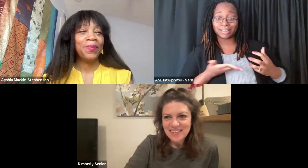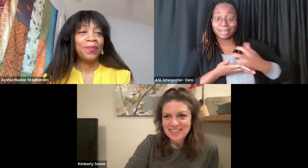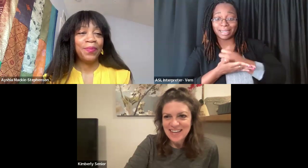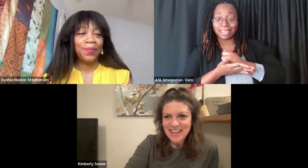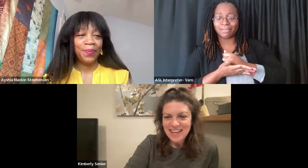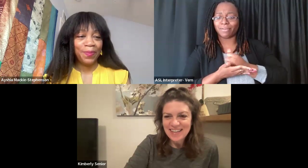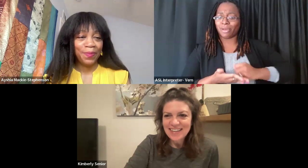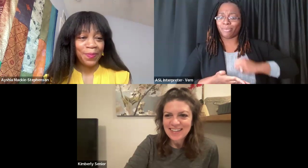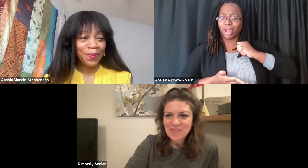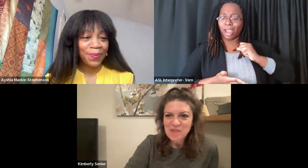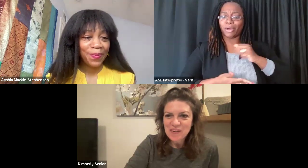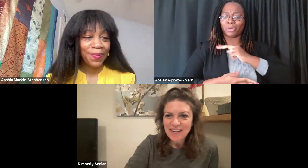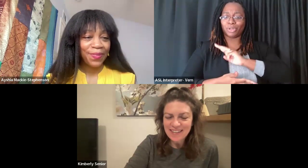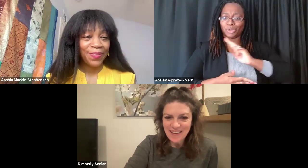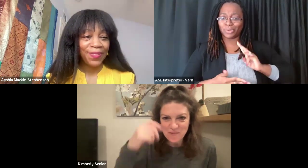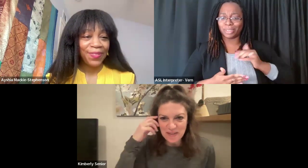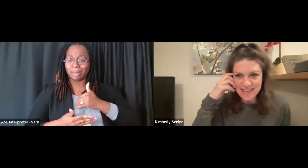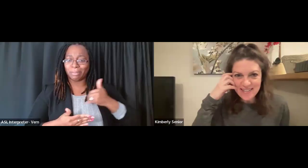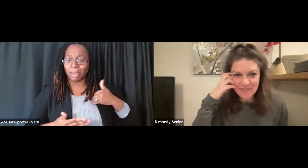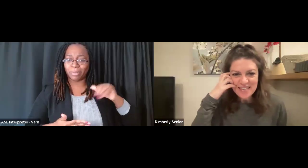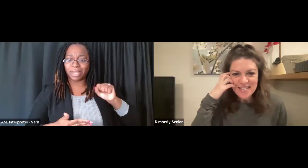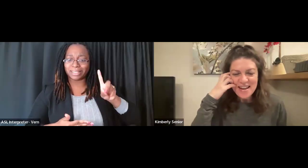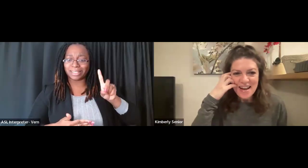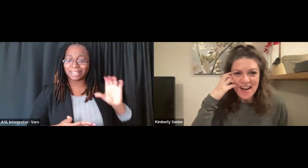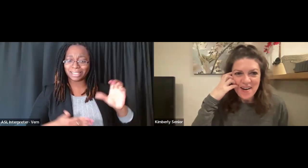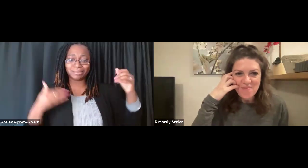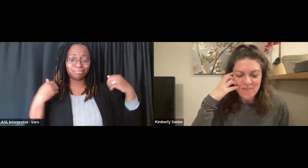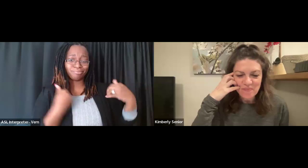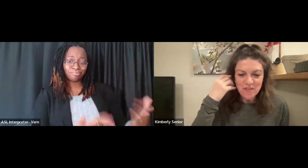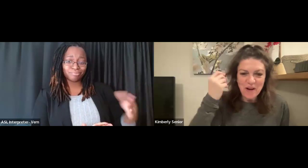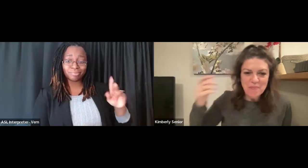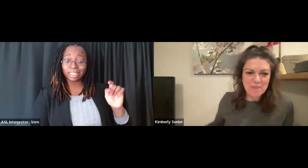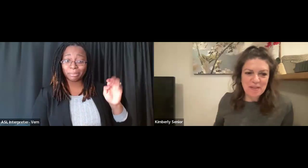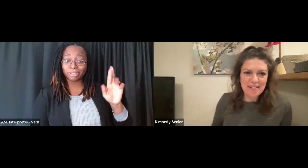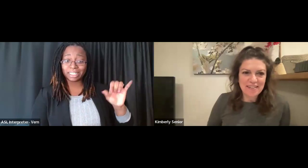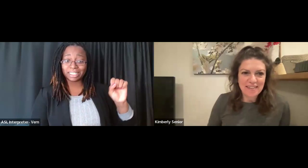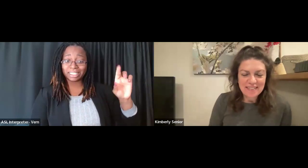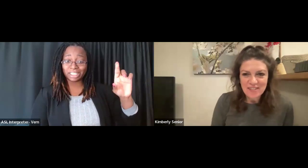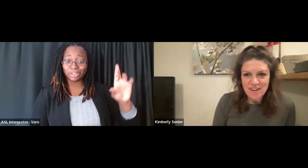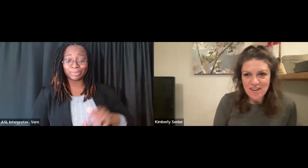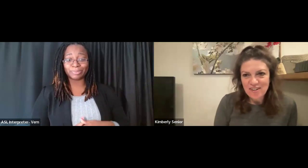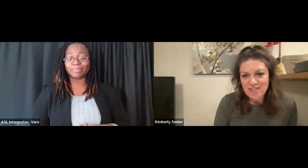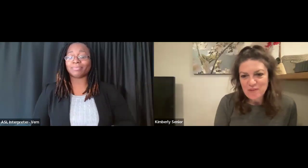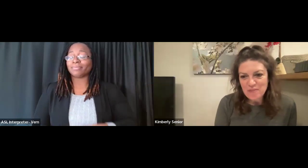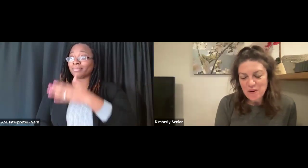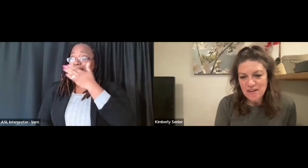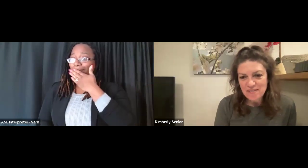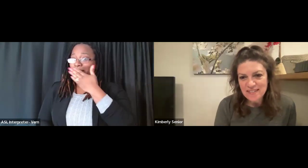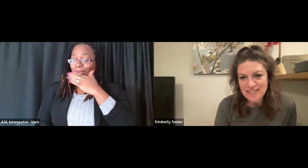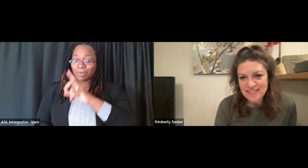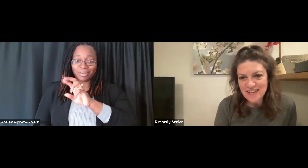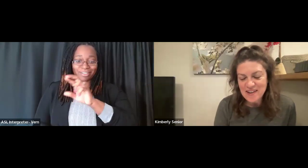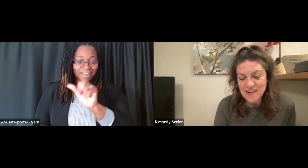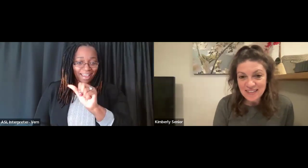Thank you, Dr. A. Good morning, everybody. So happy to be here and such an honor to be a part